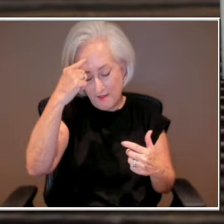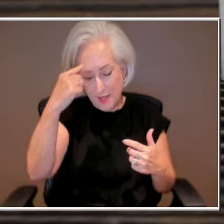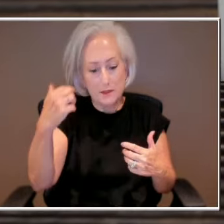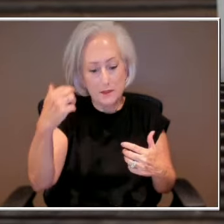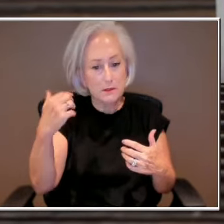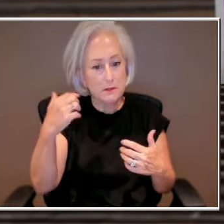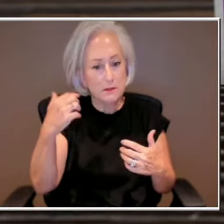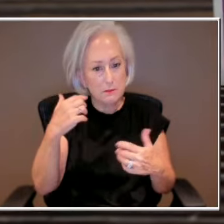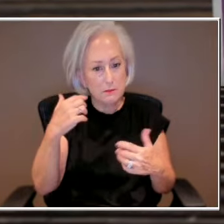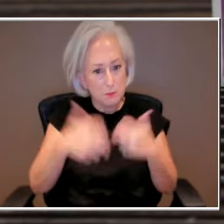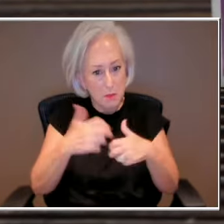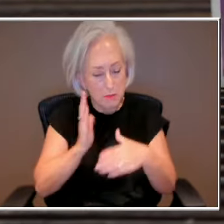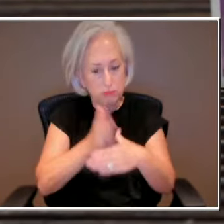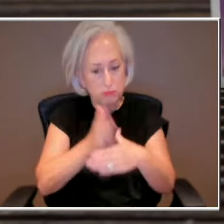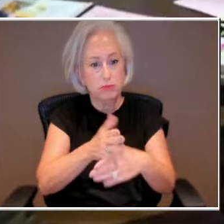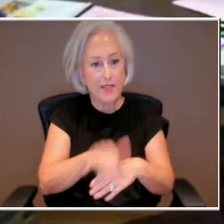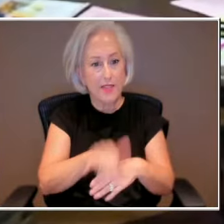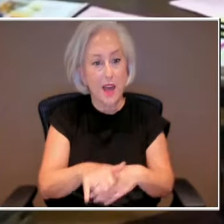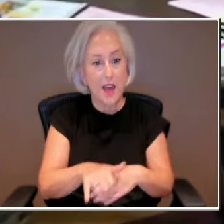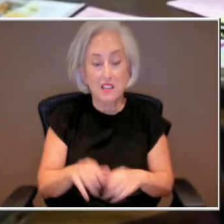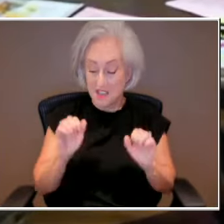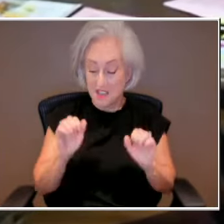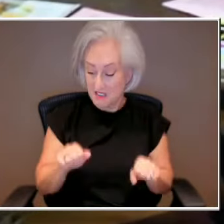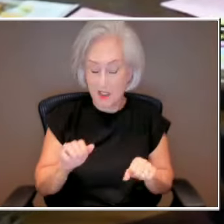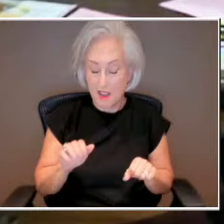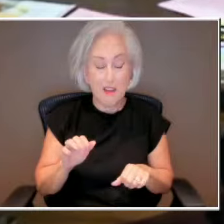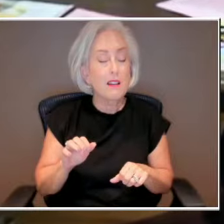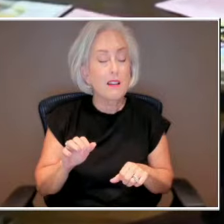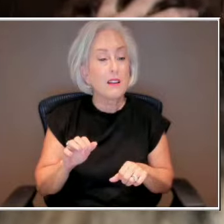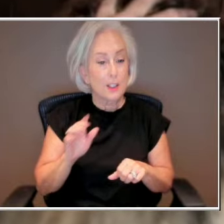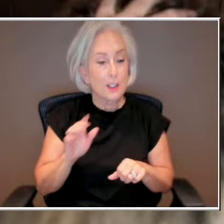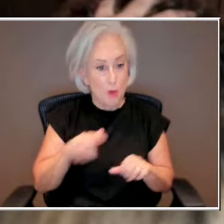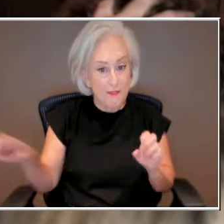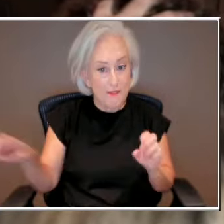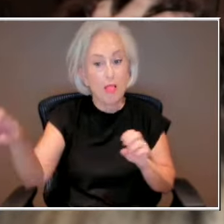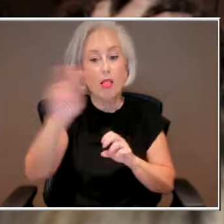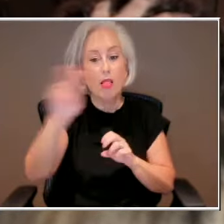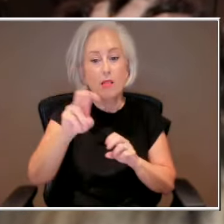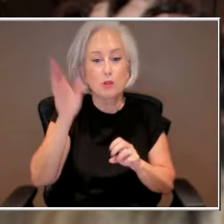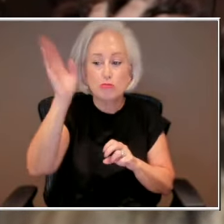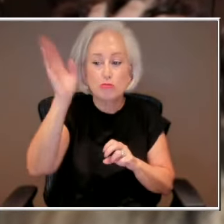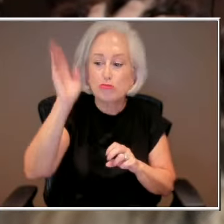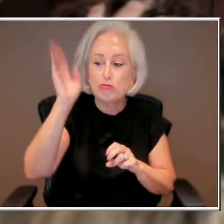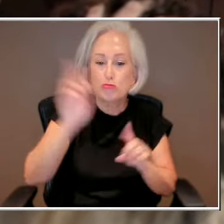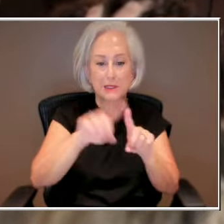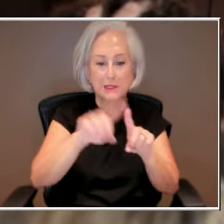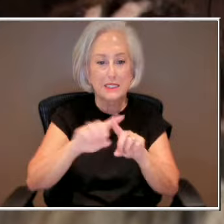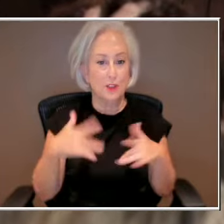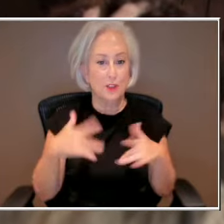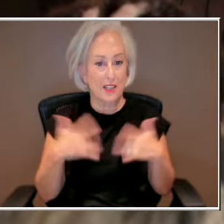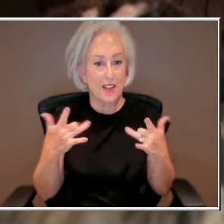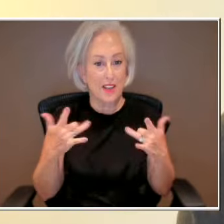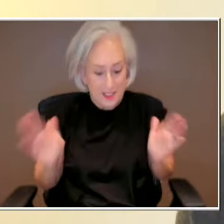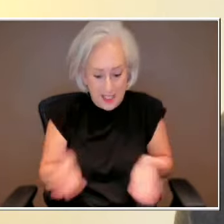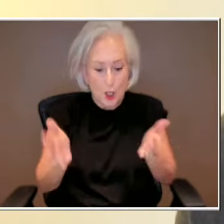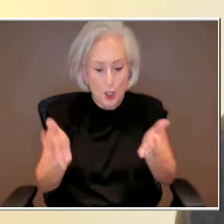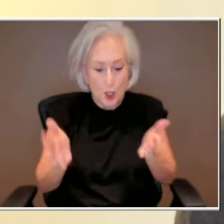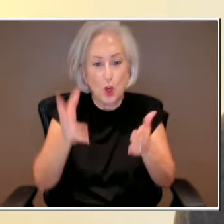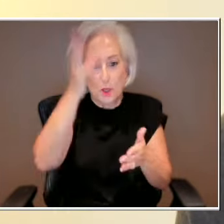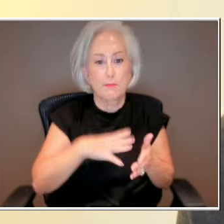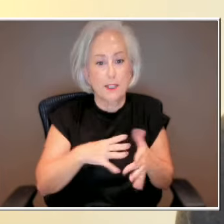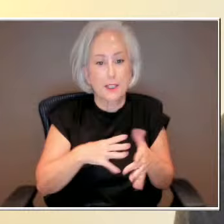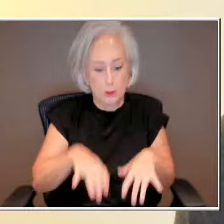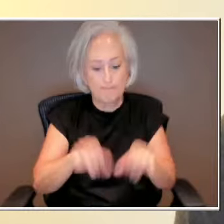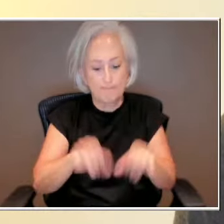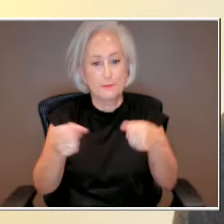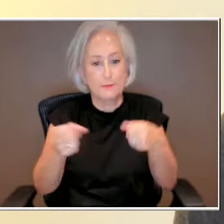uncle. Bret has traveled across the country speaking at events and encouraging men to take charge of their health. Just be more proactive about your health.